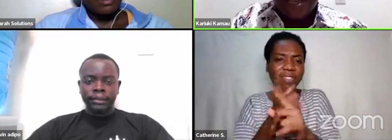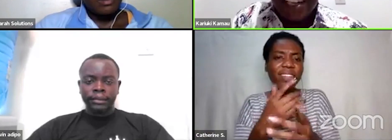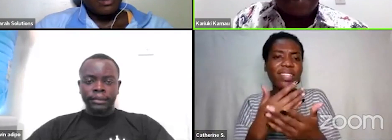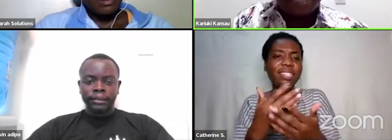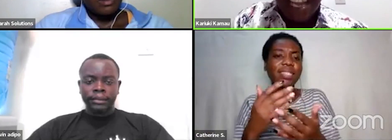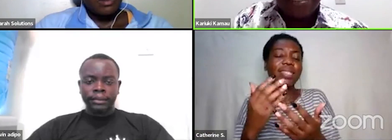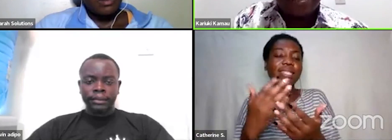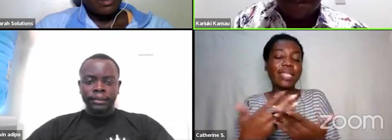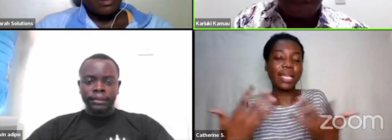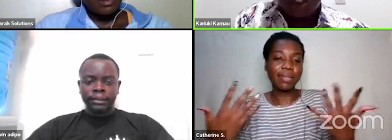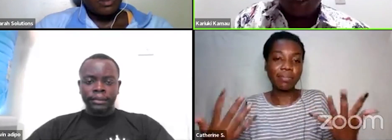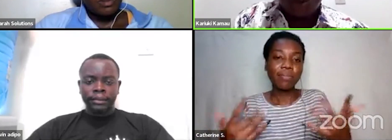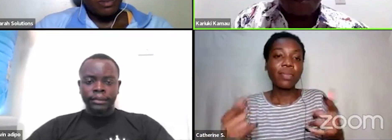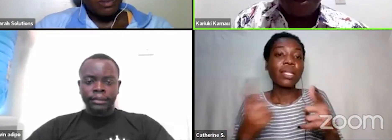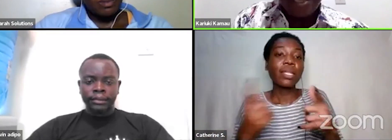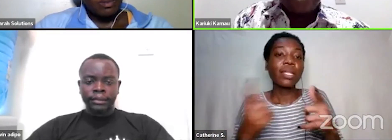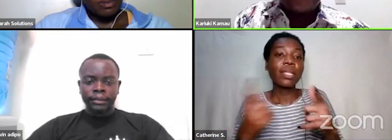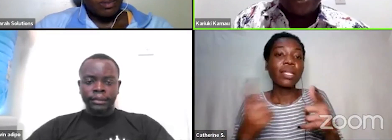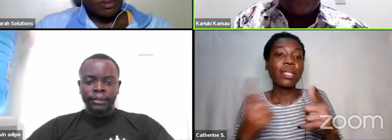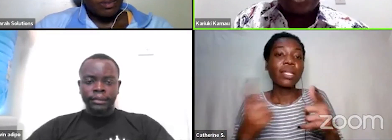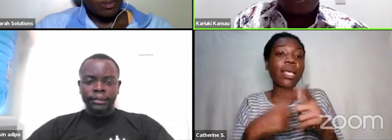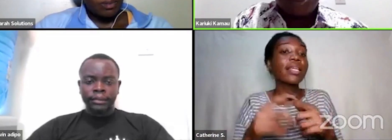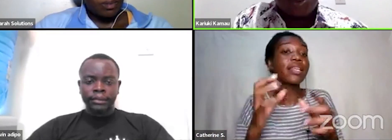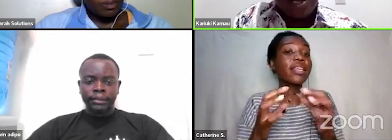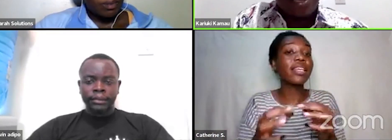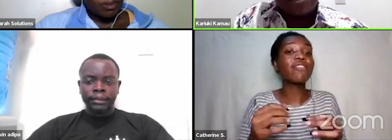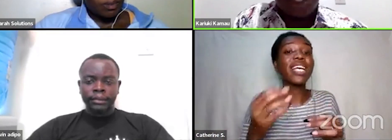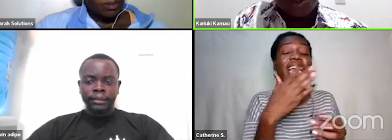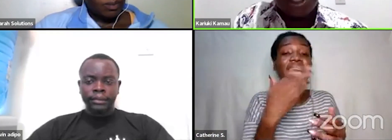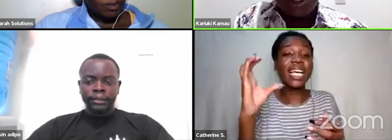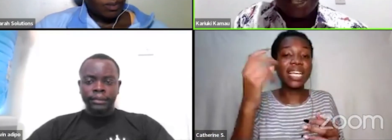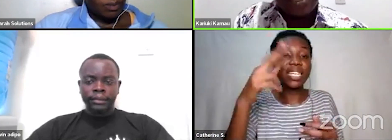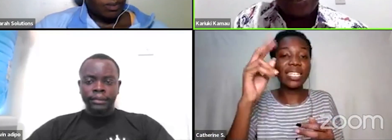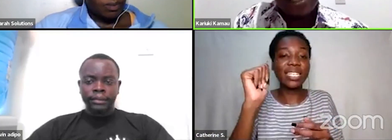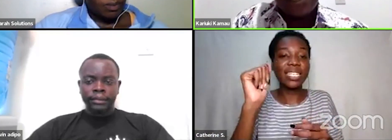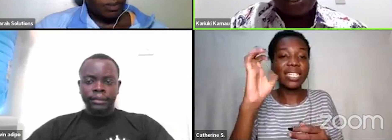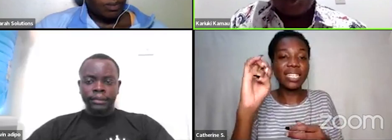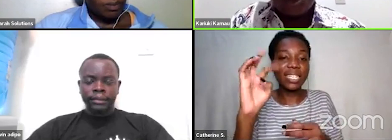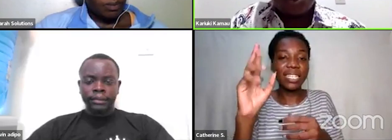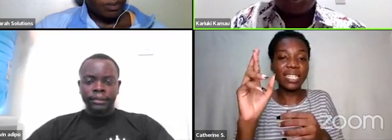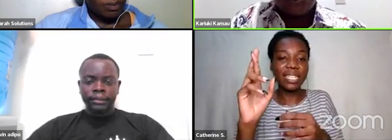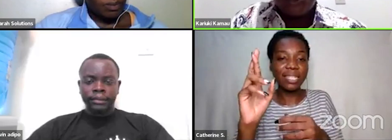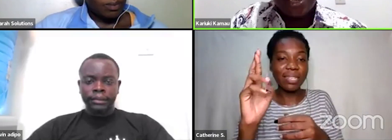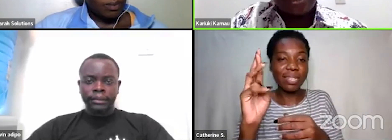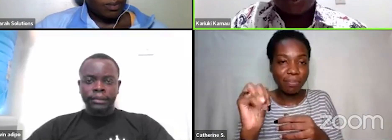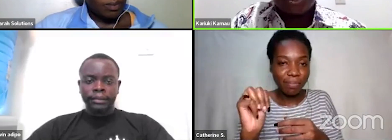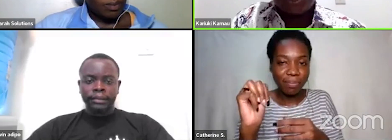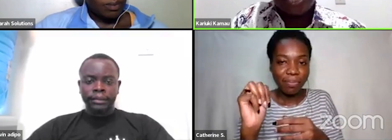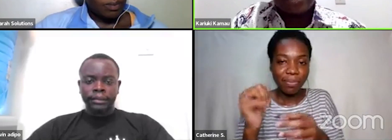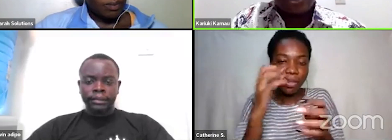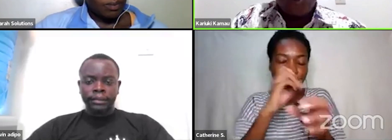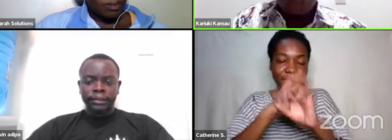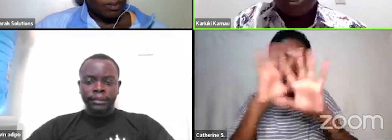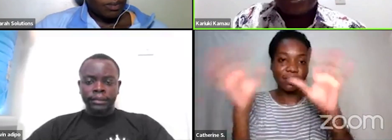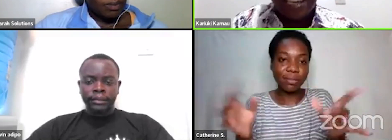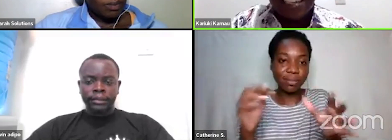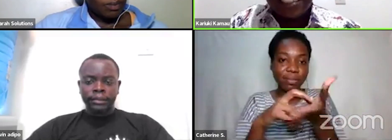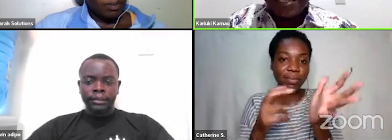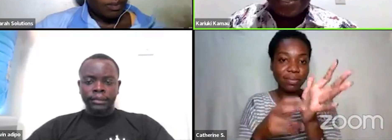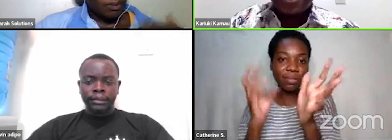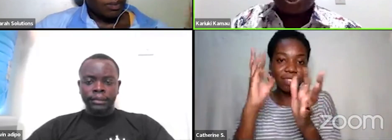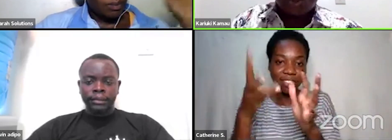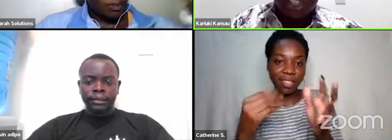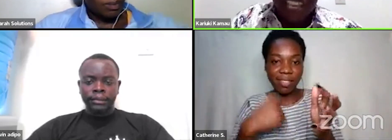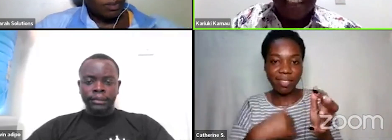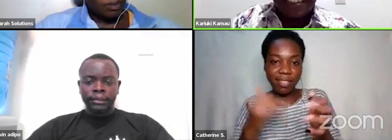if the cream shines in a bottle top? Even if it goes to a glass, it will still shine. Even if it goes to a sufuria, it will still shine. What is that